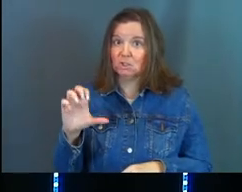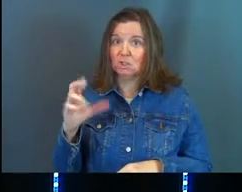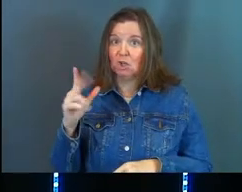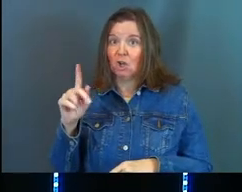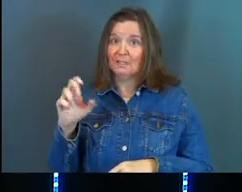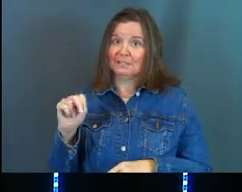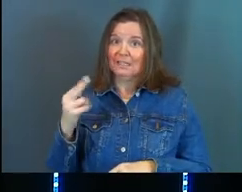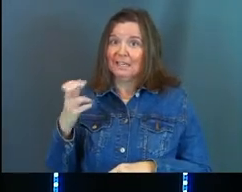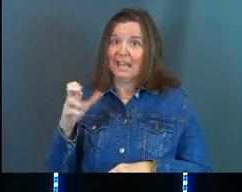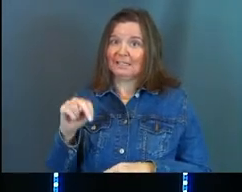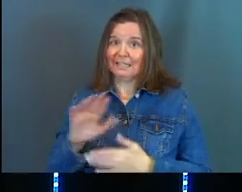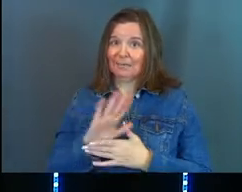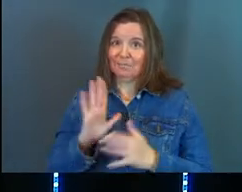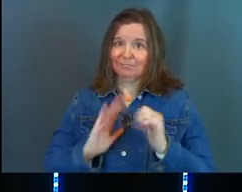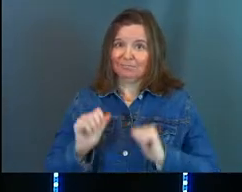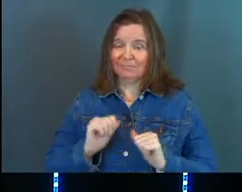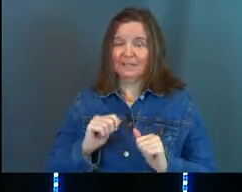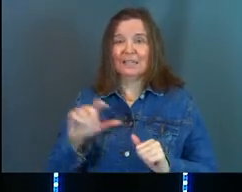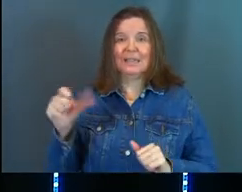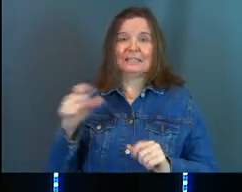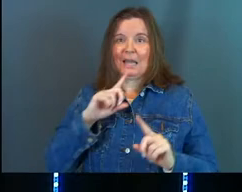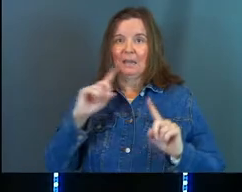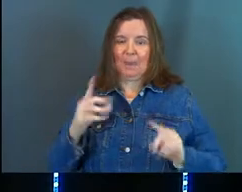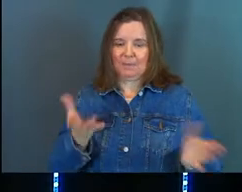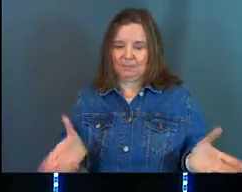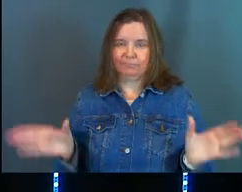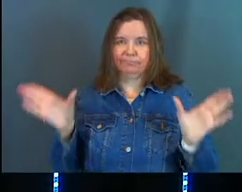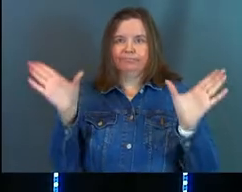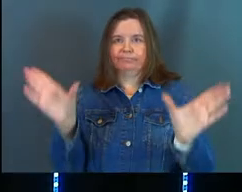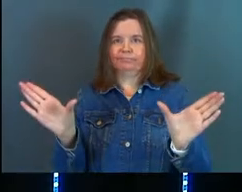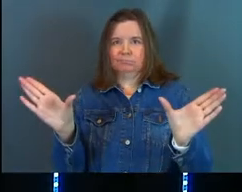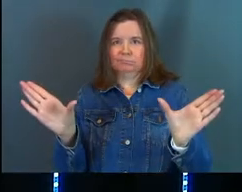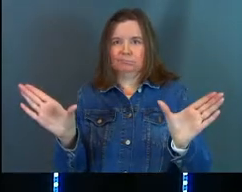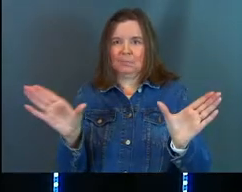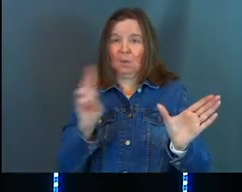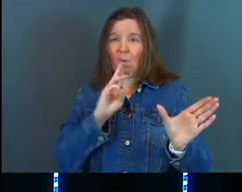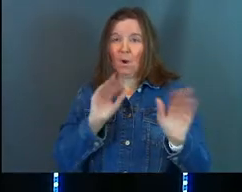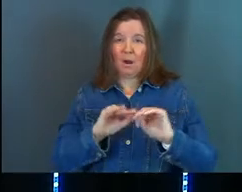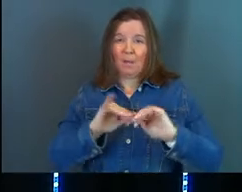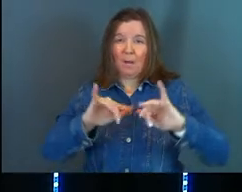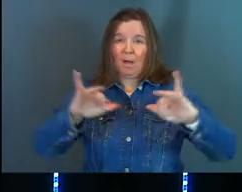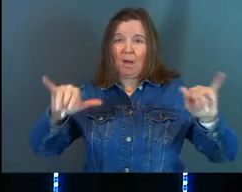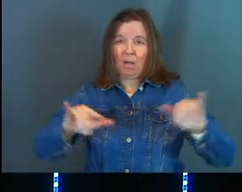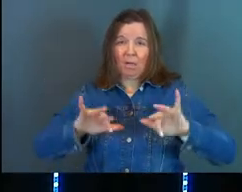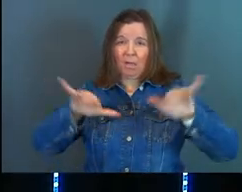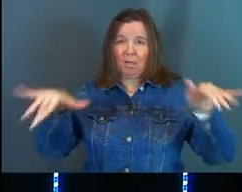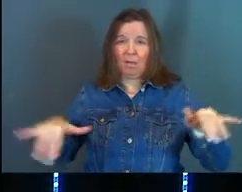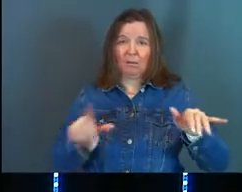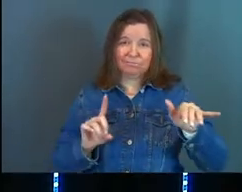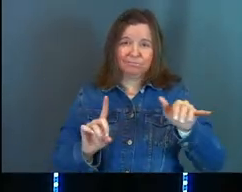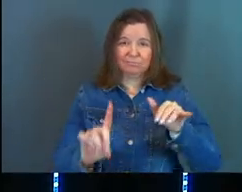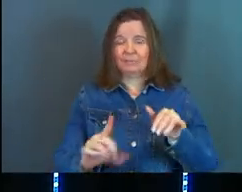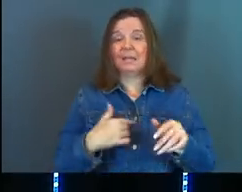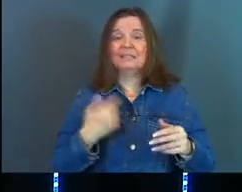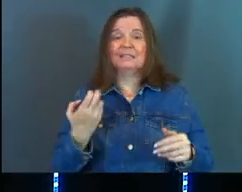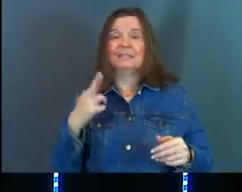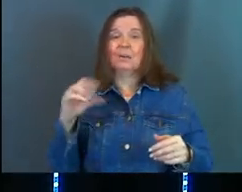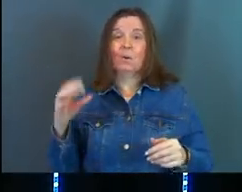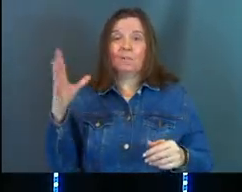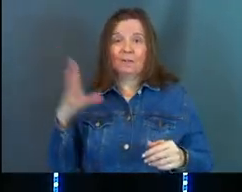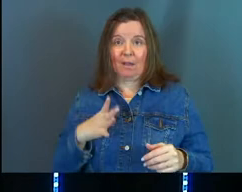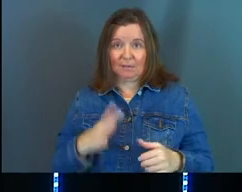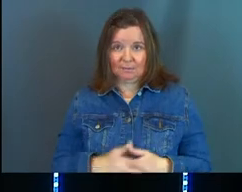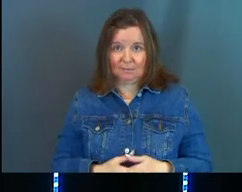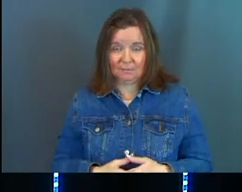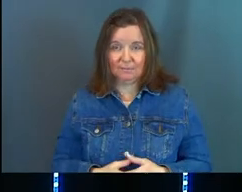Heston, right? Ten Commandments. Here they are. You know, part the waters, the whole thing. And he's this hero of a